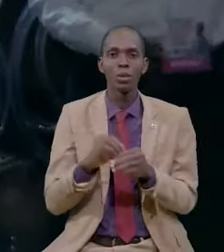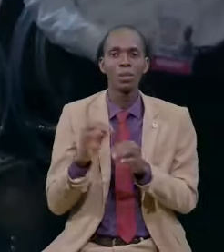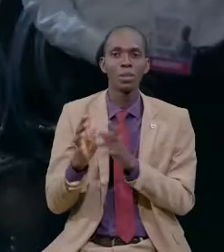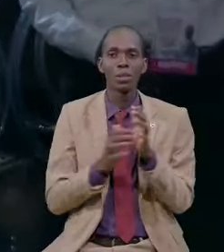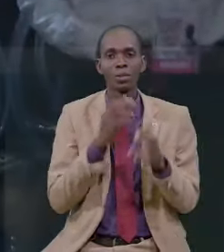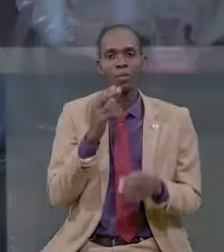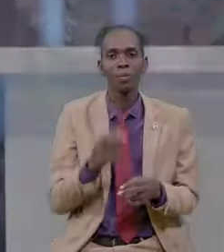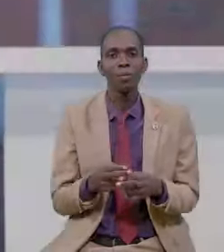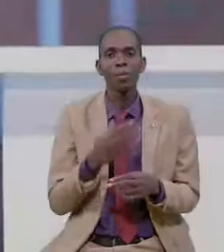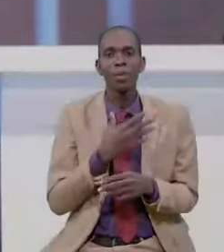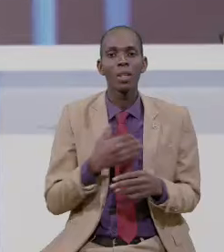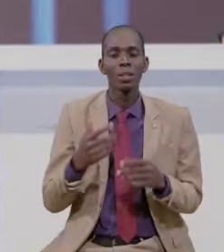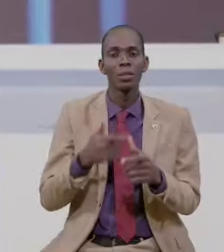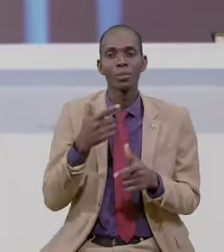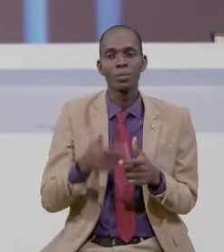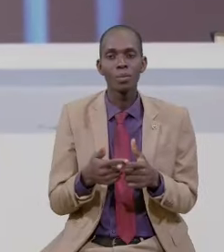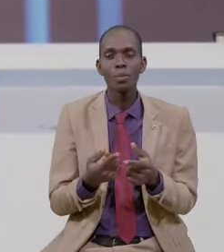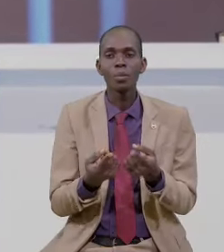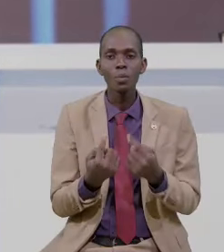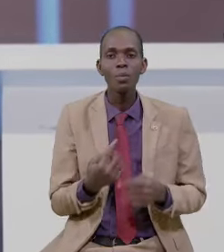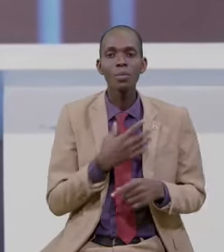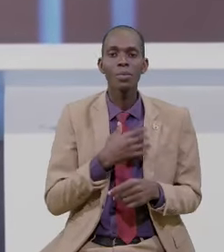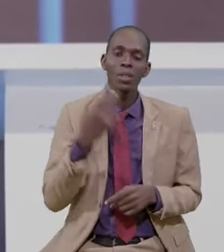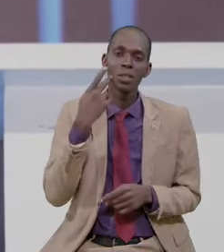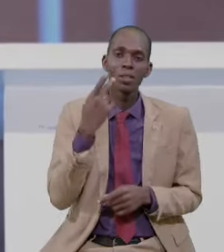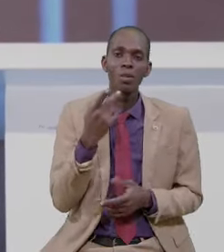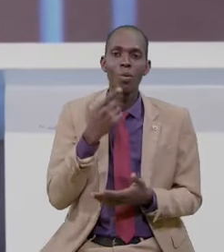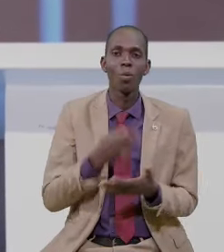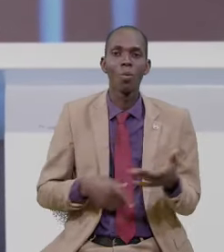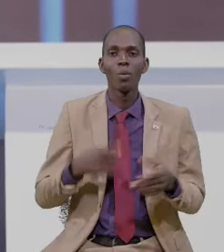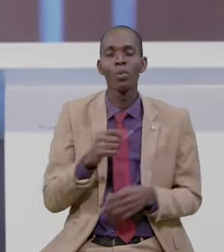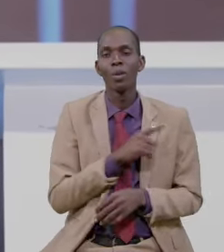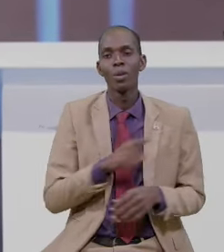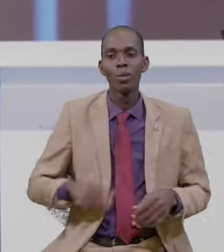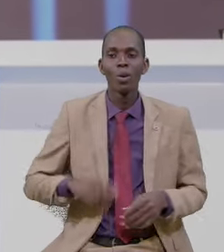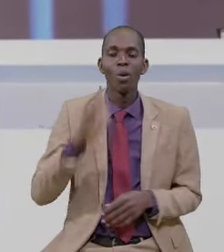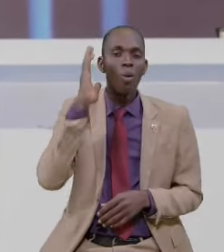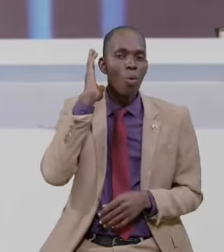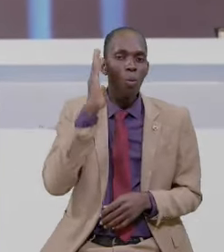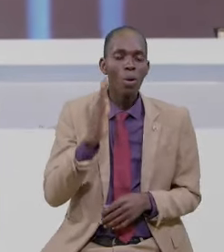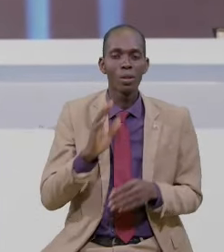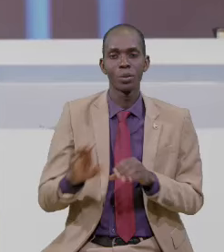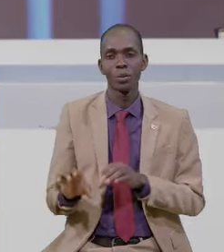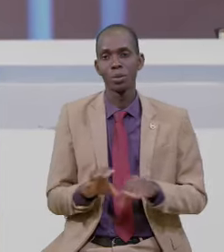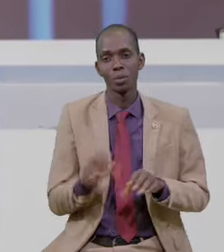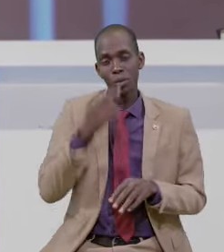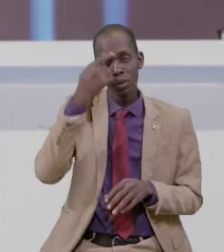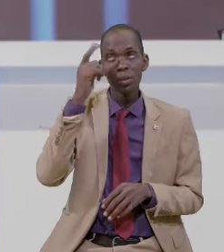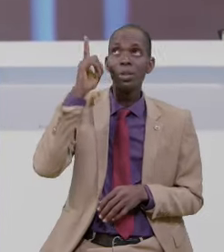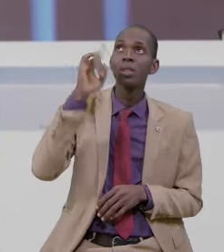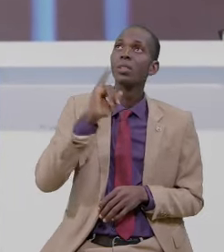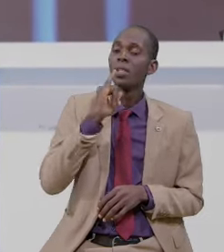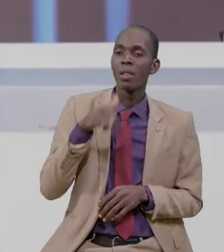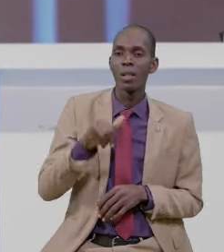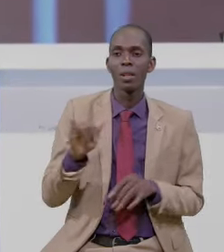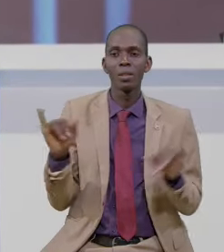Amen. And then, come and see what the Lord will do. Because it's still the same in